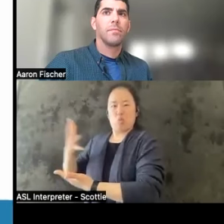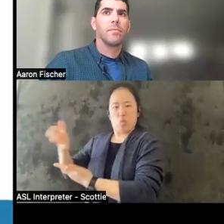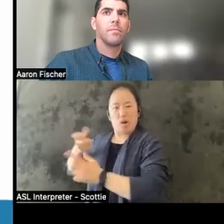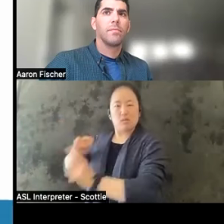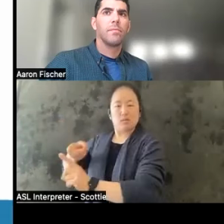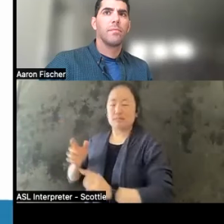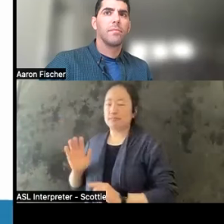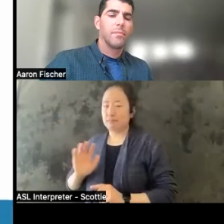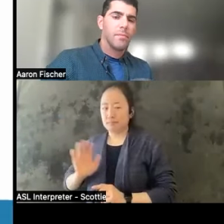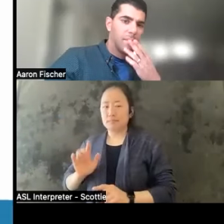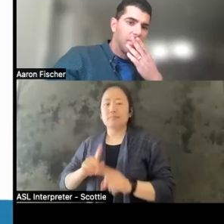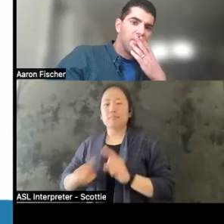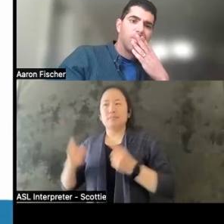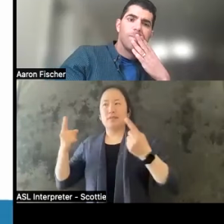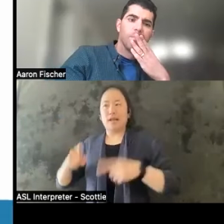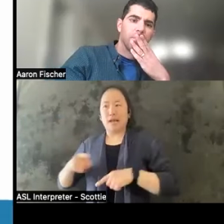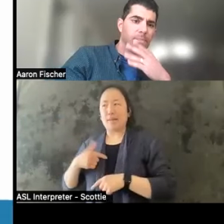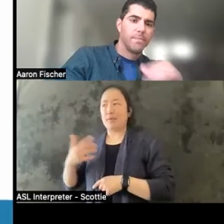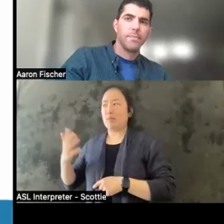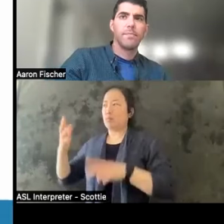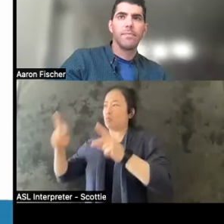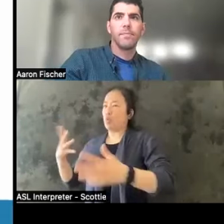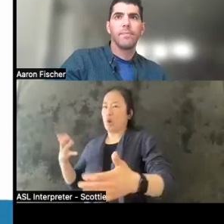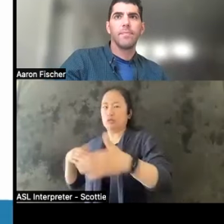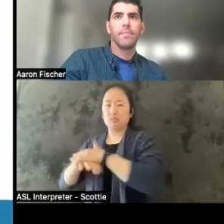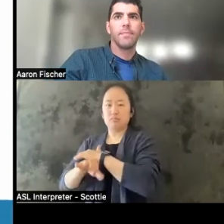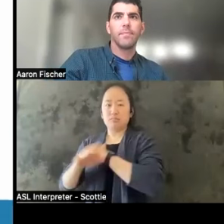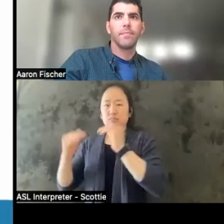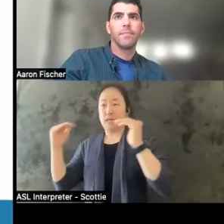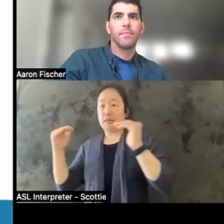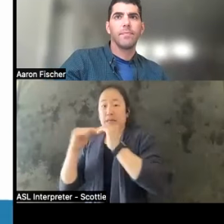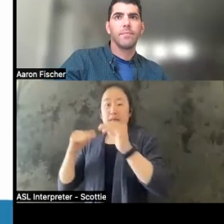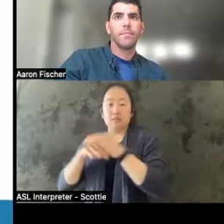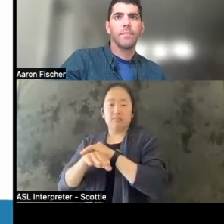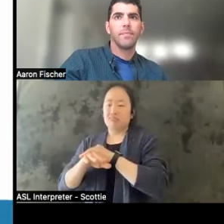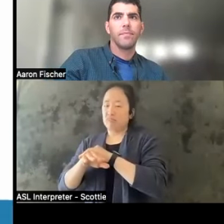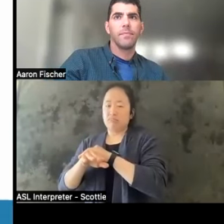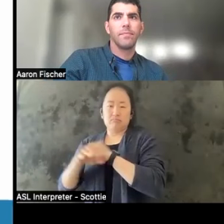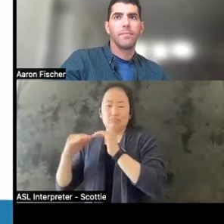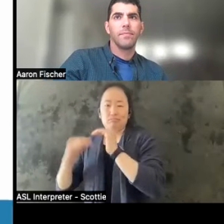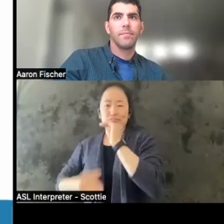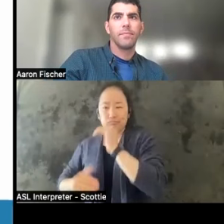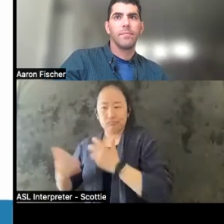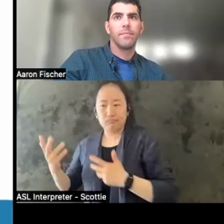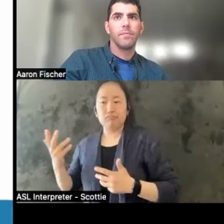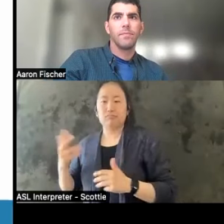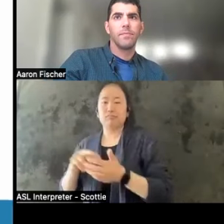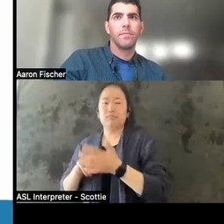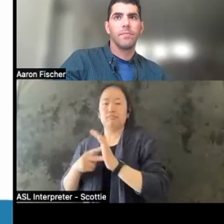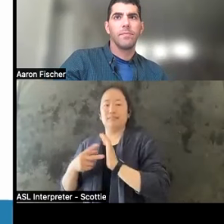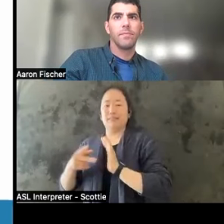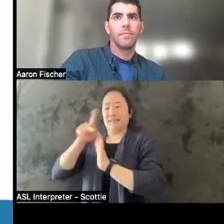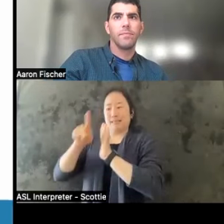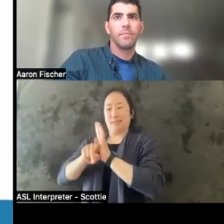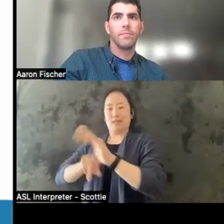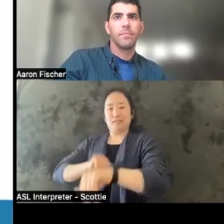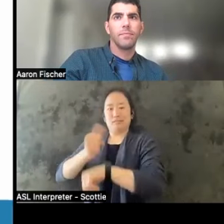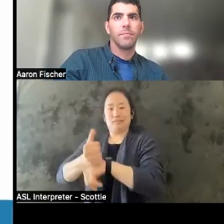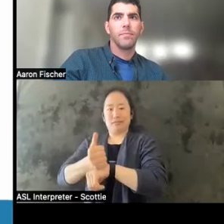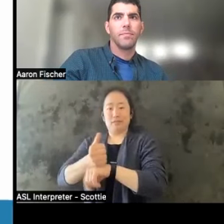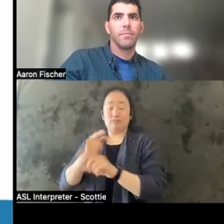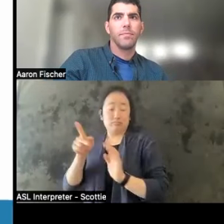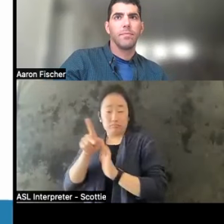pose a barrier to someone's full participation. And so it may mean that the policy, which can continue